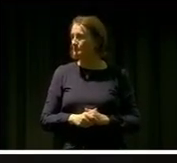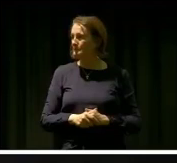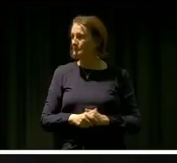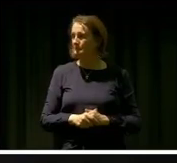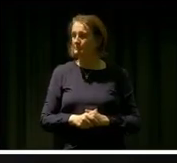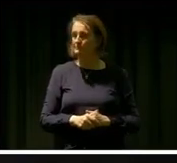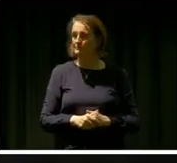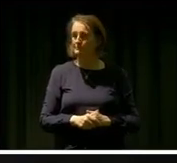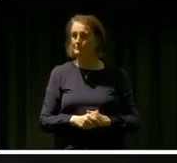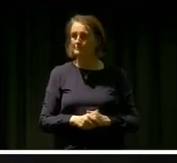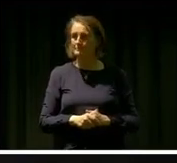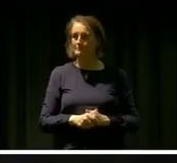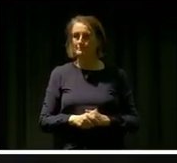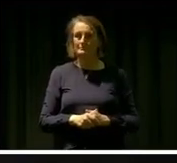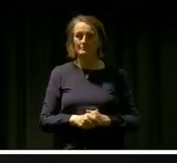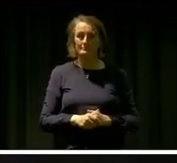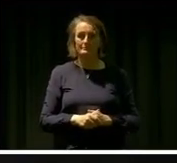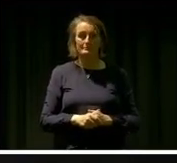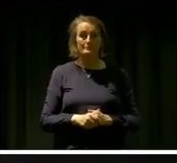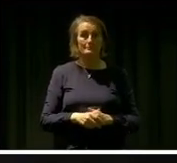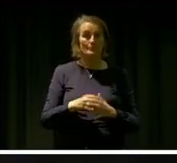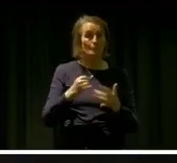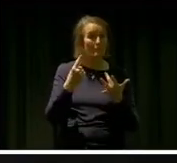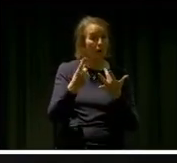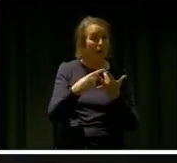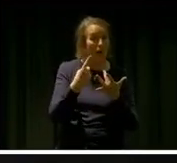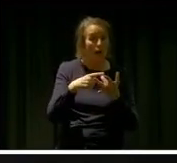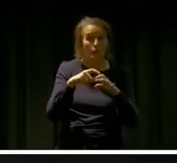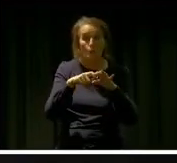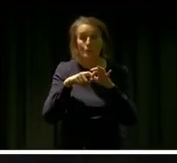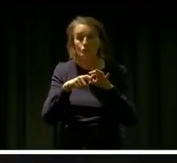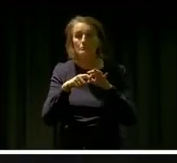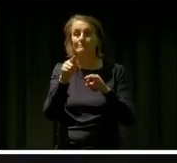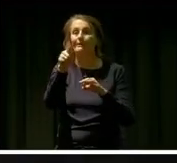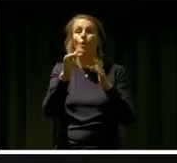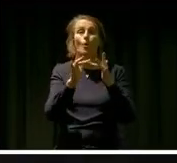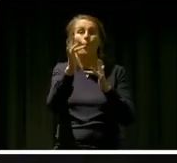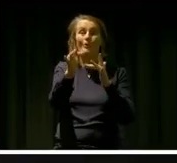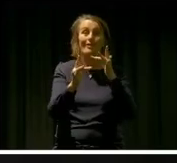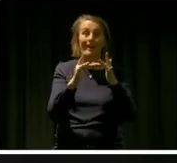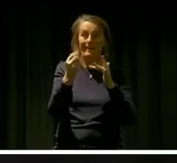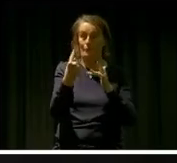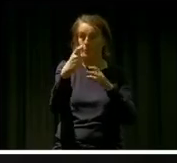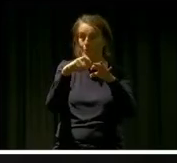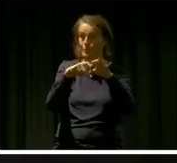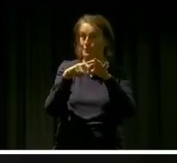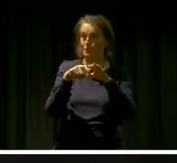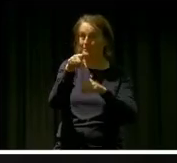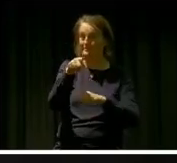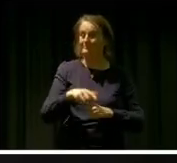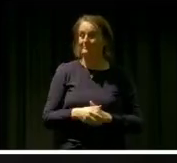Do we have any other questions or any questions online? Yeah, there's an online question. Yeah, there's an online question. Oh, sorry.